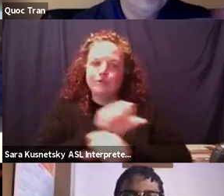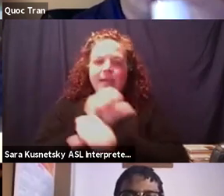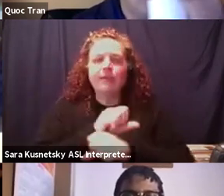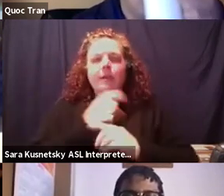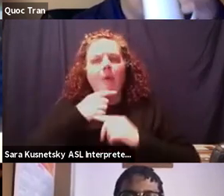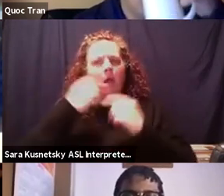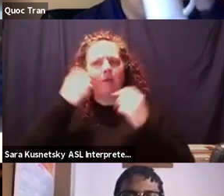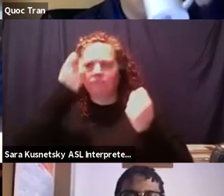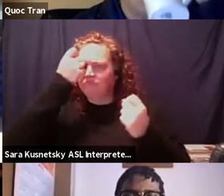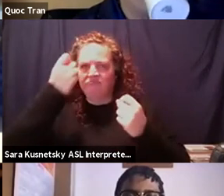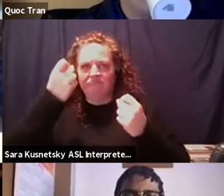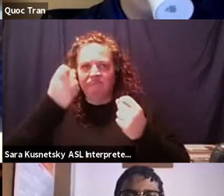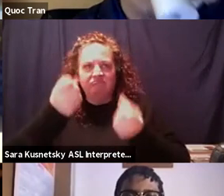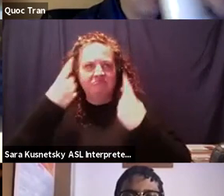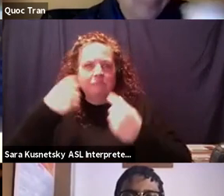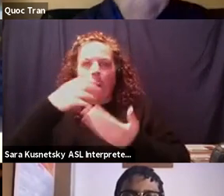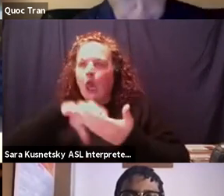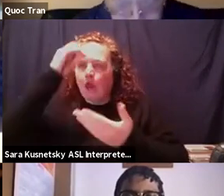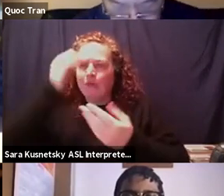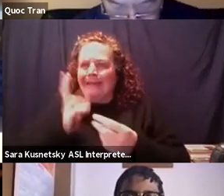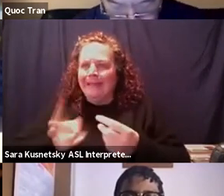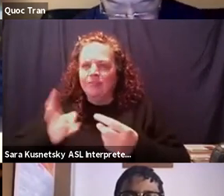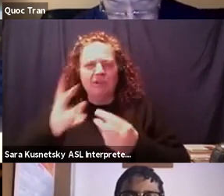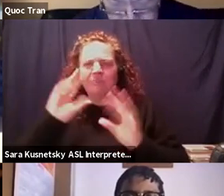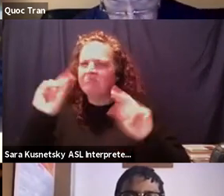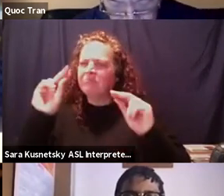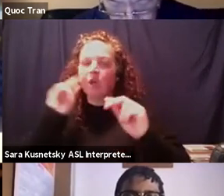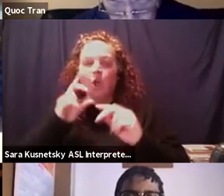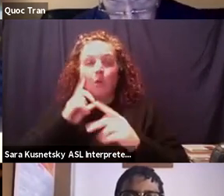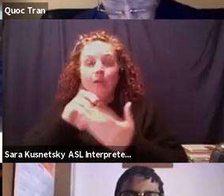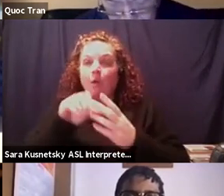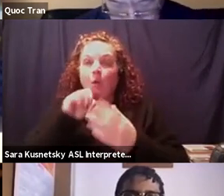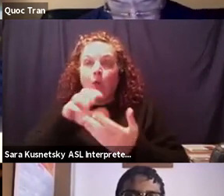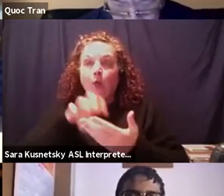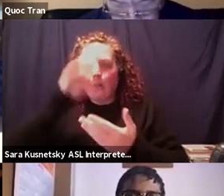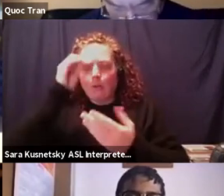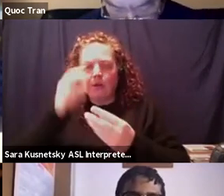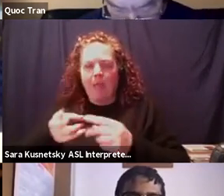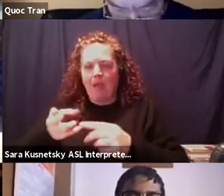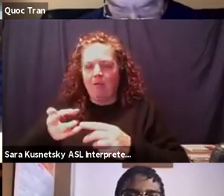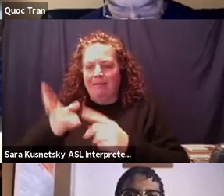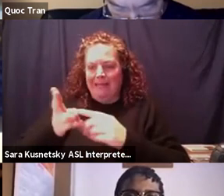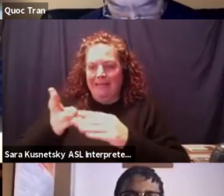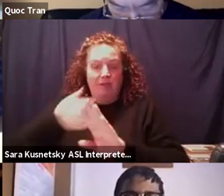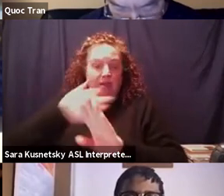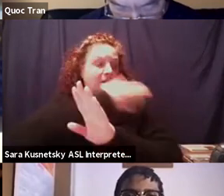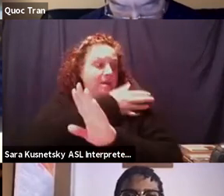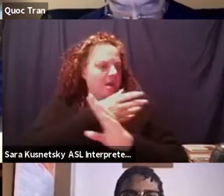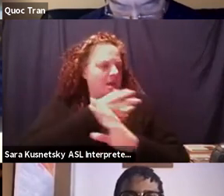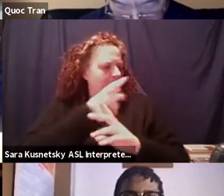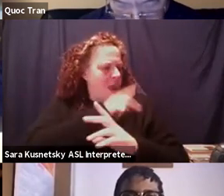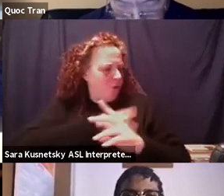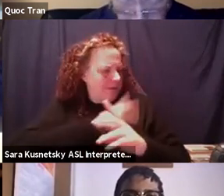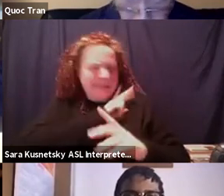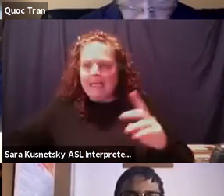We don't learn about other history that started from before slavery, as us being kings and queens, and we had lands and we had resources,